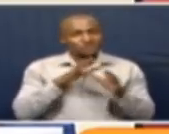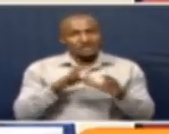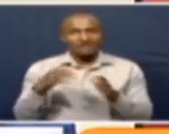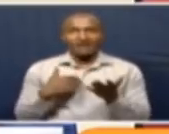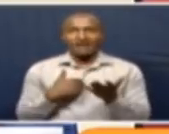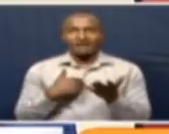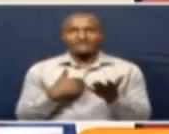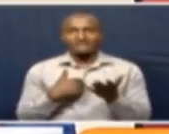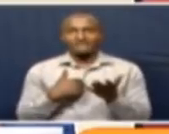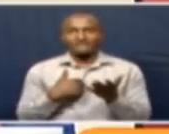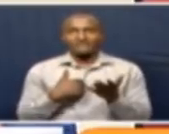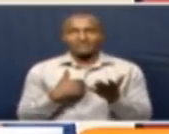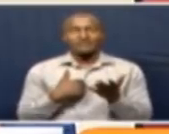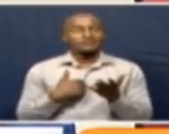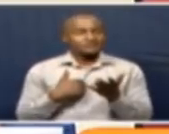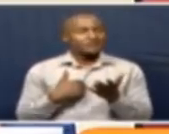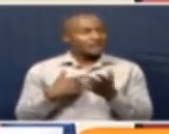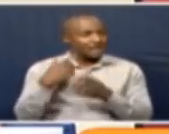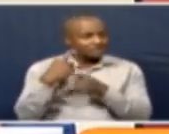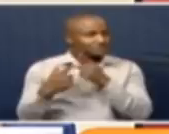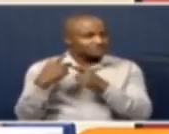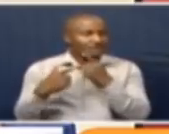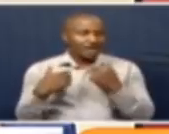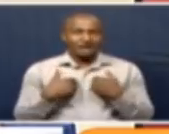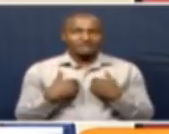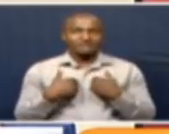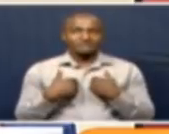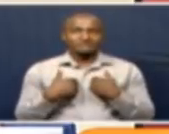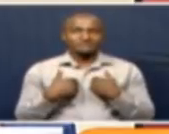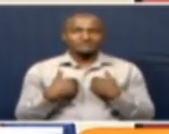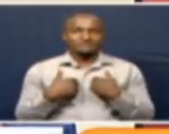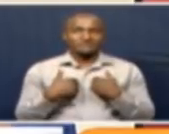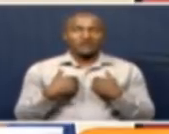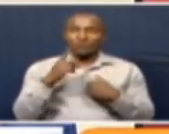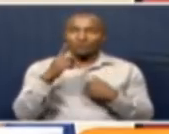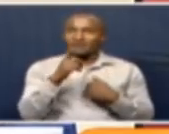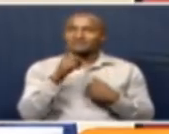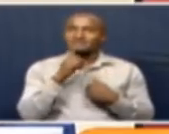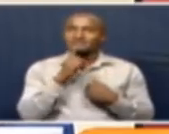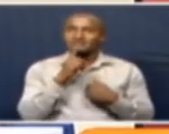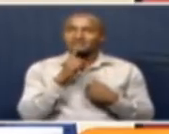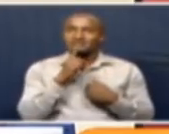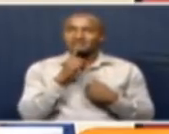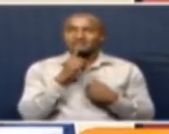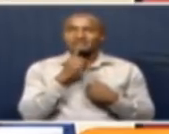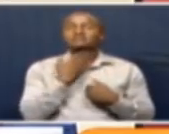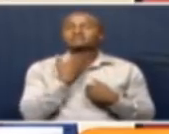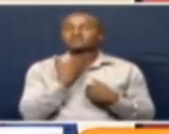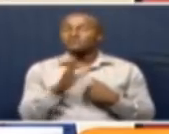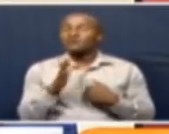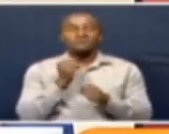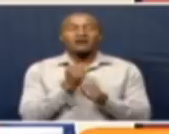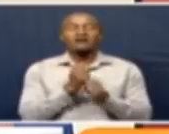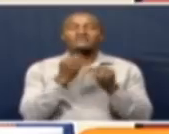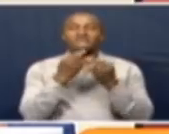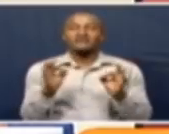talking about some of their experiences in the industry, one of the gentlemen there talking about not wanting to work for free, and